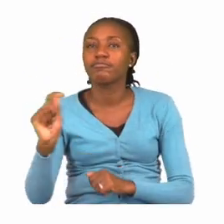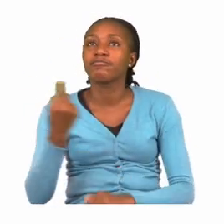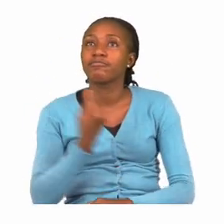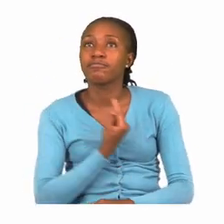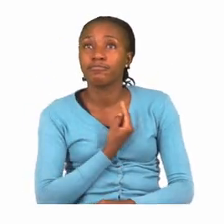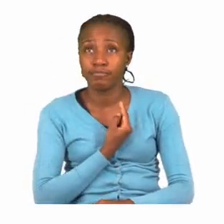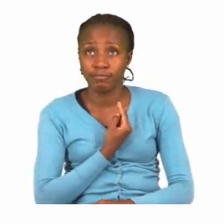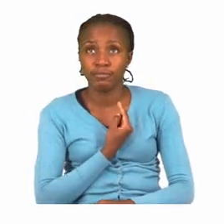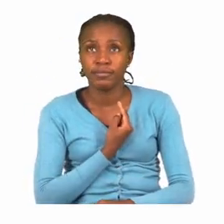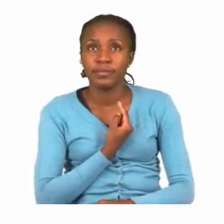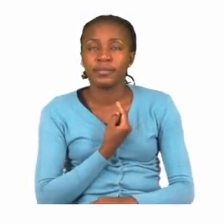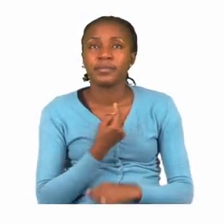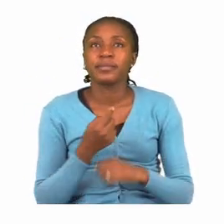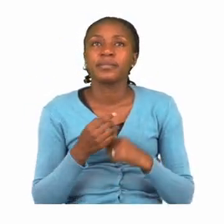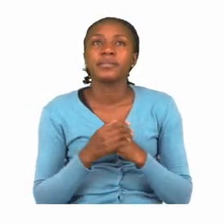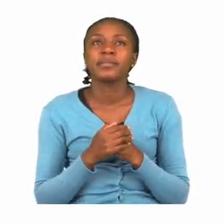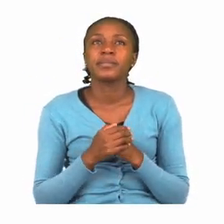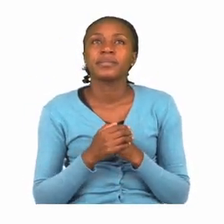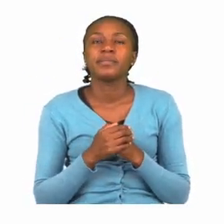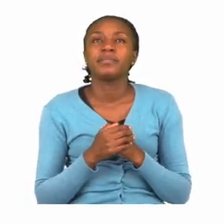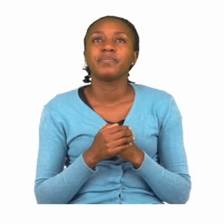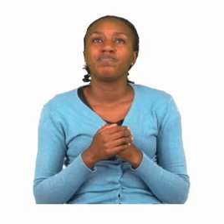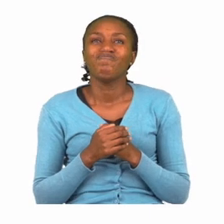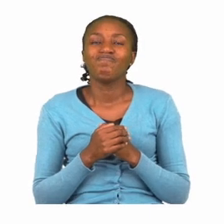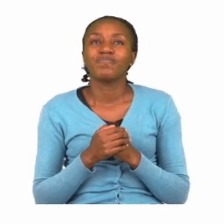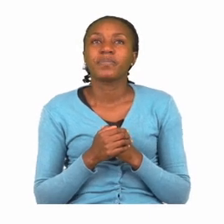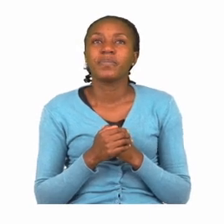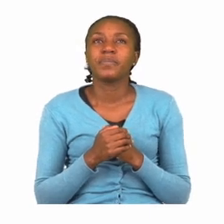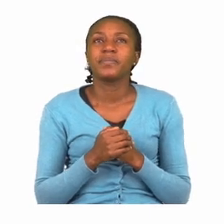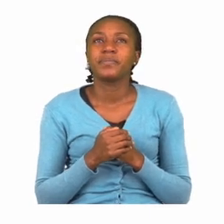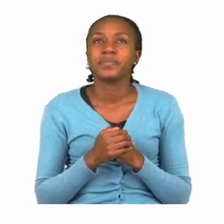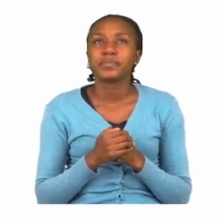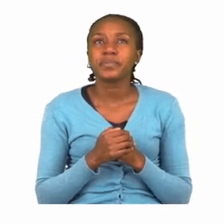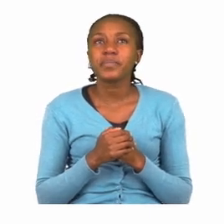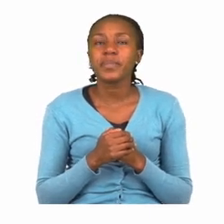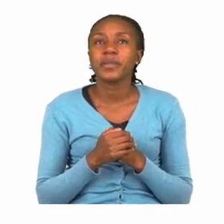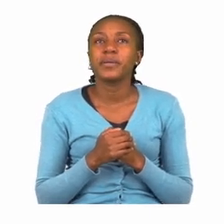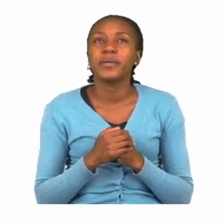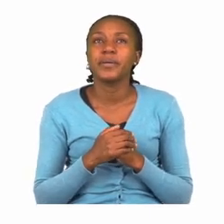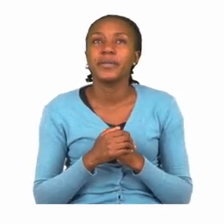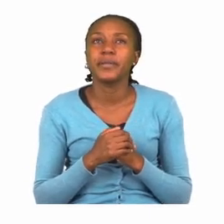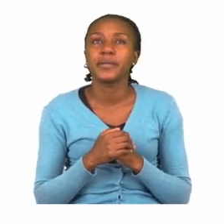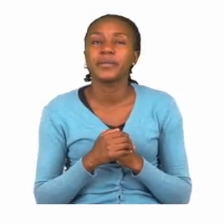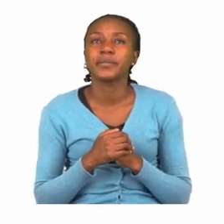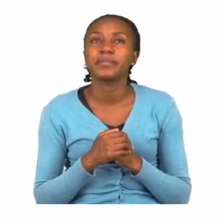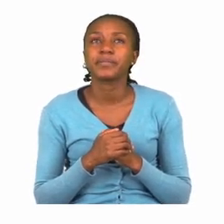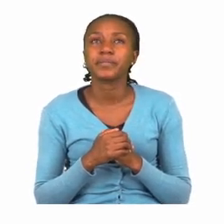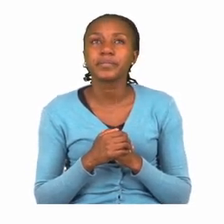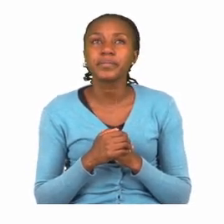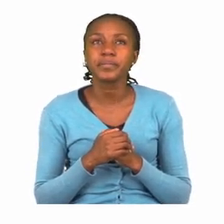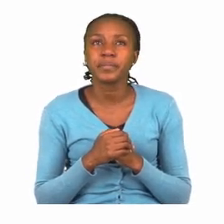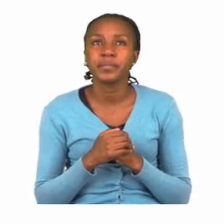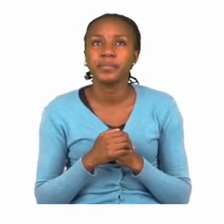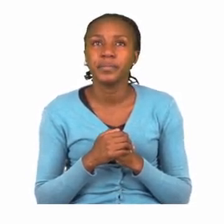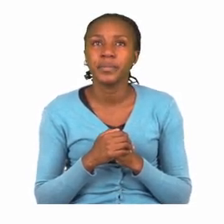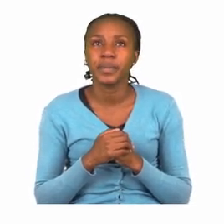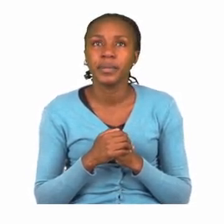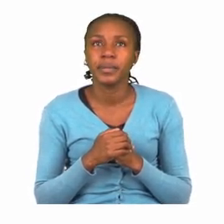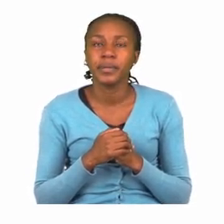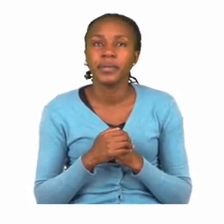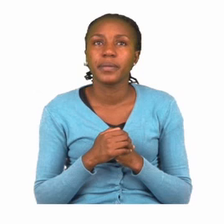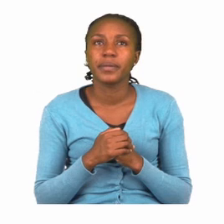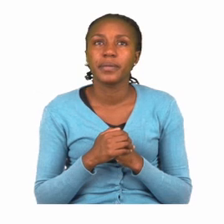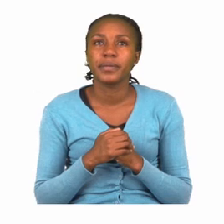trace. And after you have traced your X's, you need to go ahead and write it on